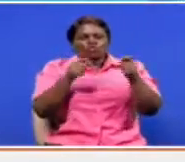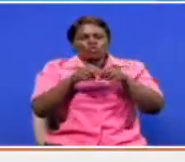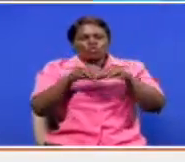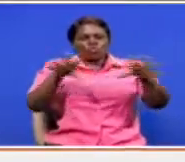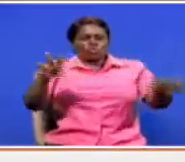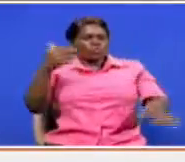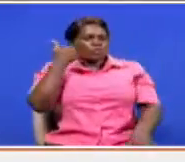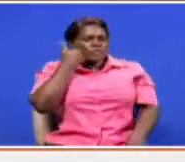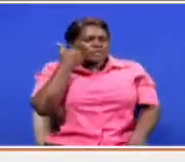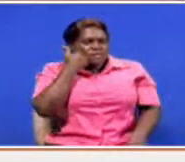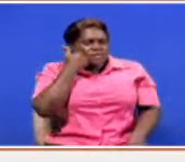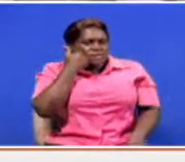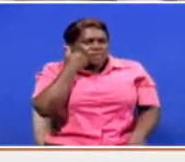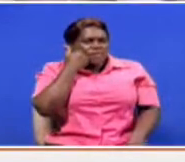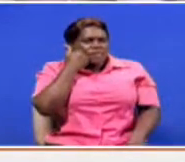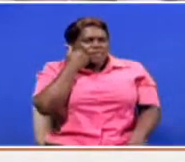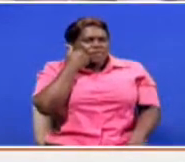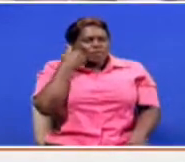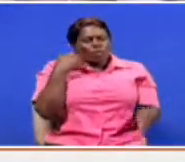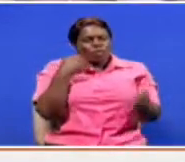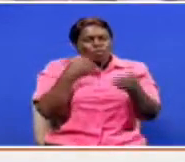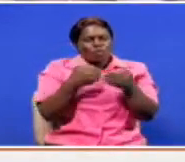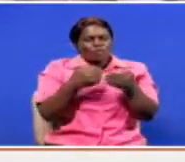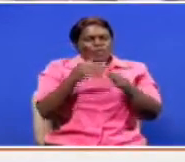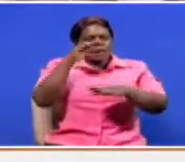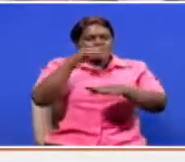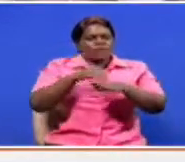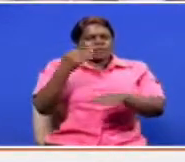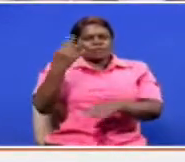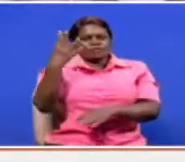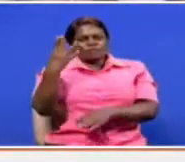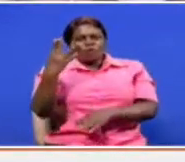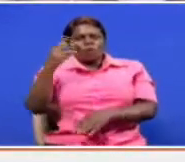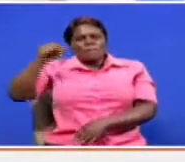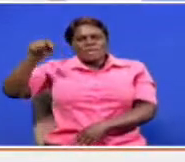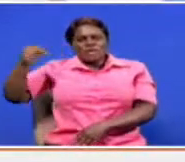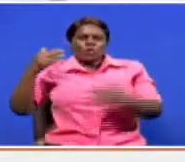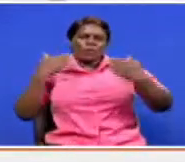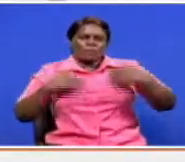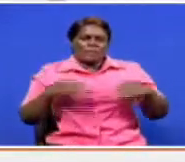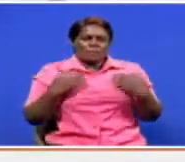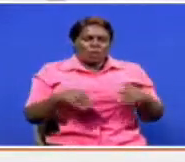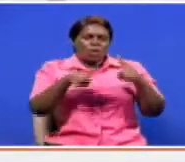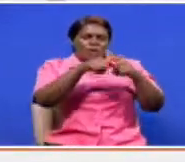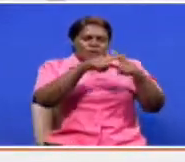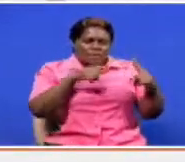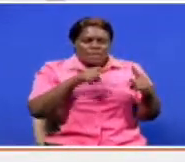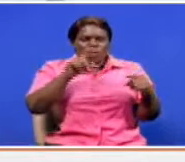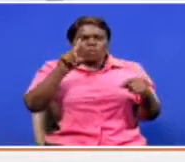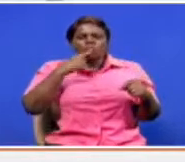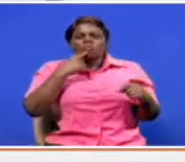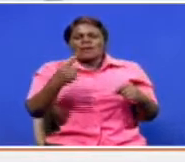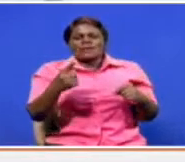of cholera that researchers estimate affects at least 4 million people and kills another